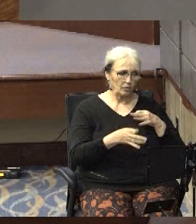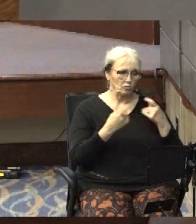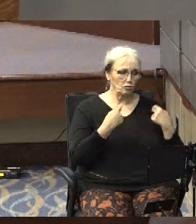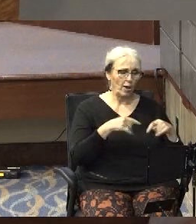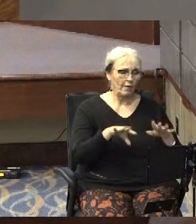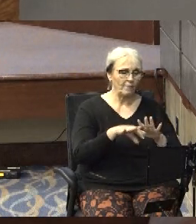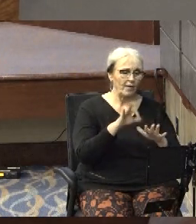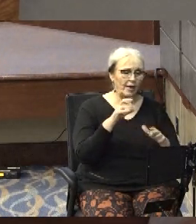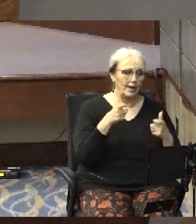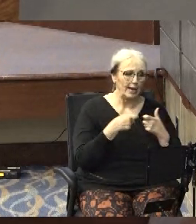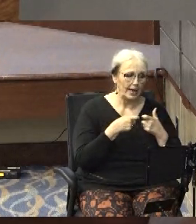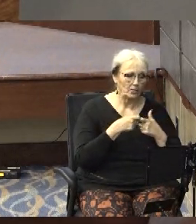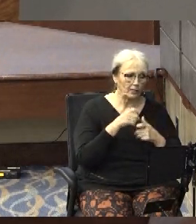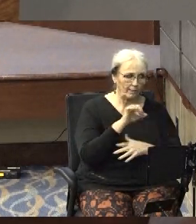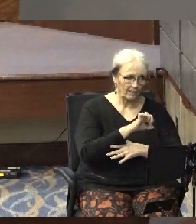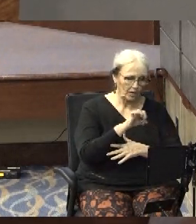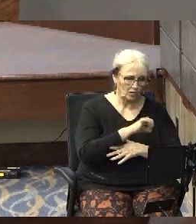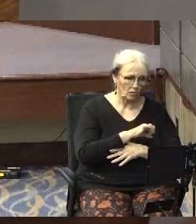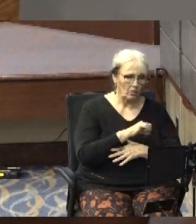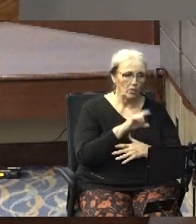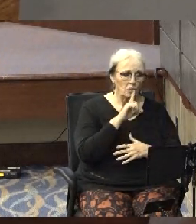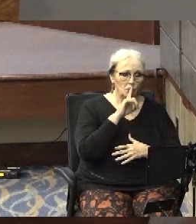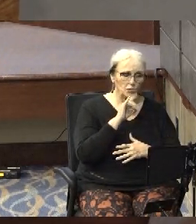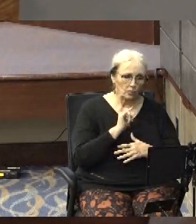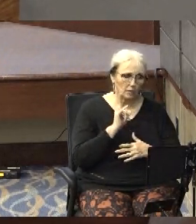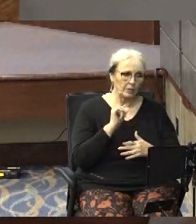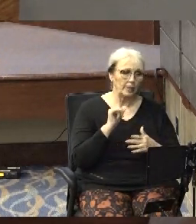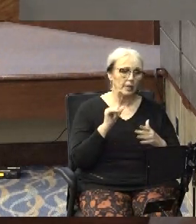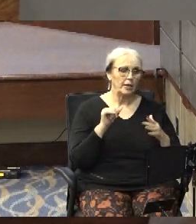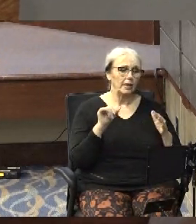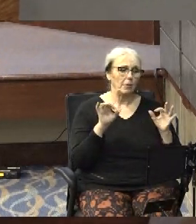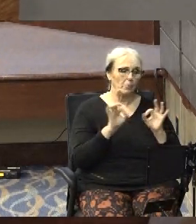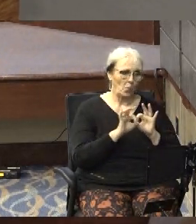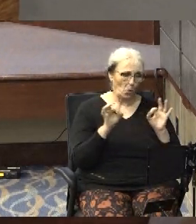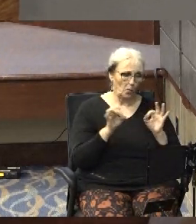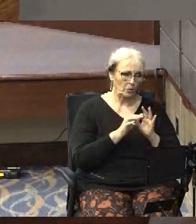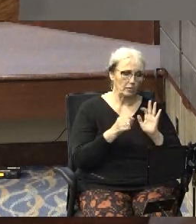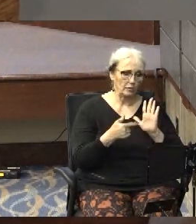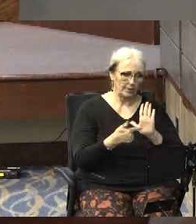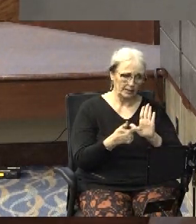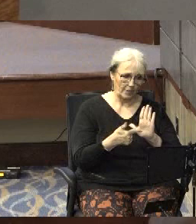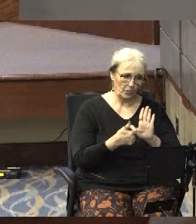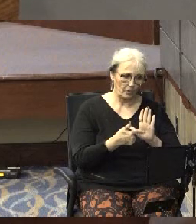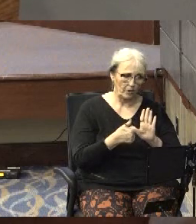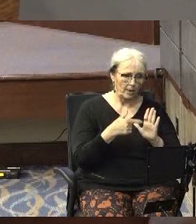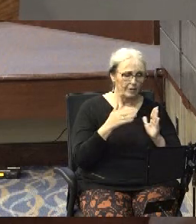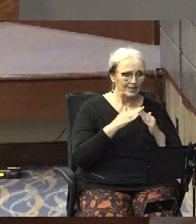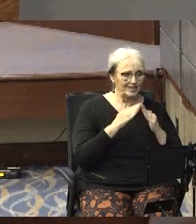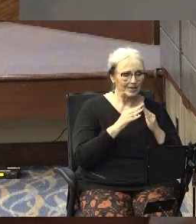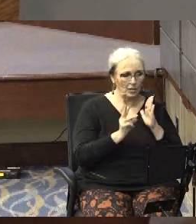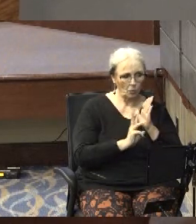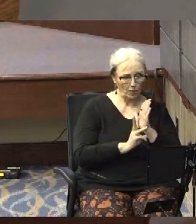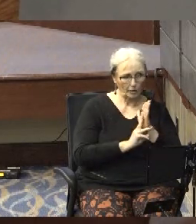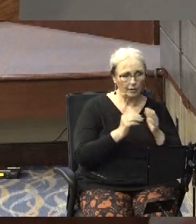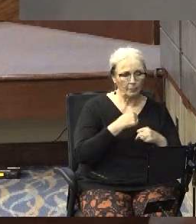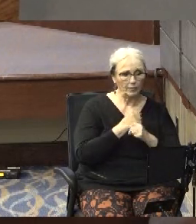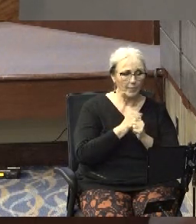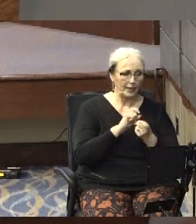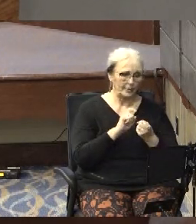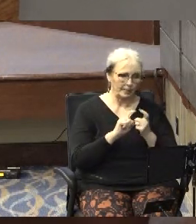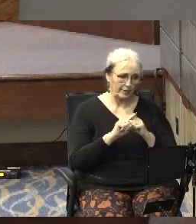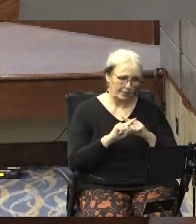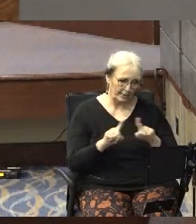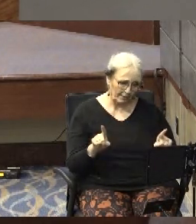electric vehicle. It would be a very important symbolic gesture. The city of Waco could make a difference here and create